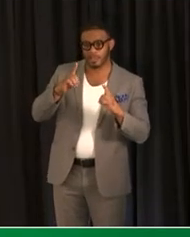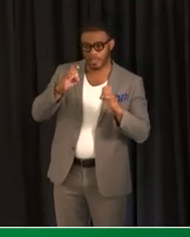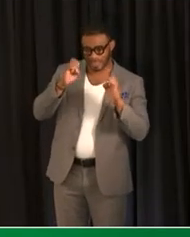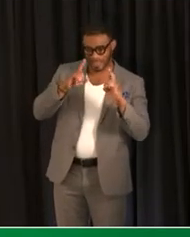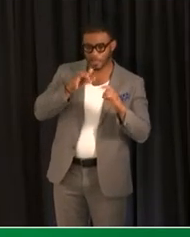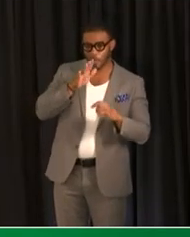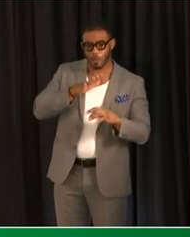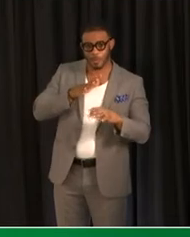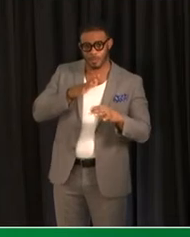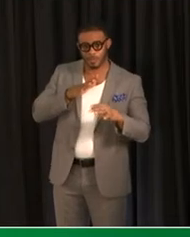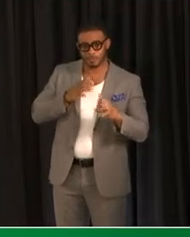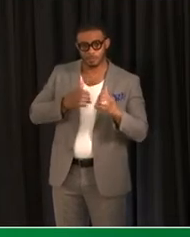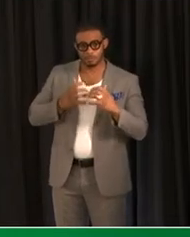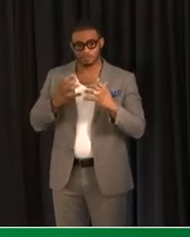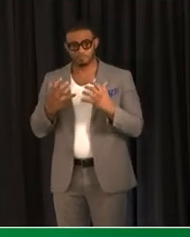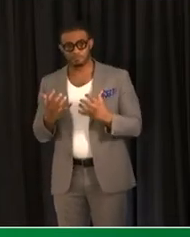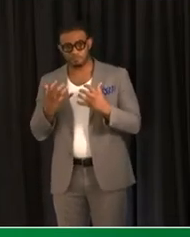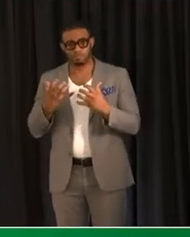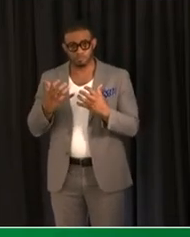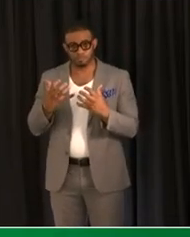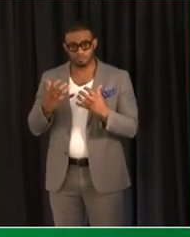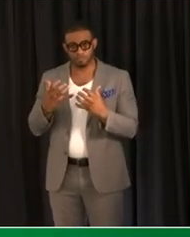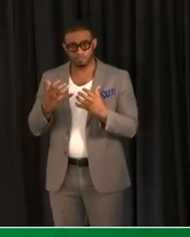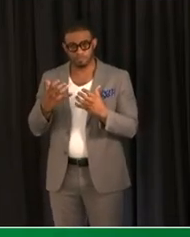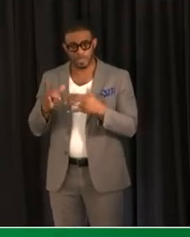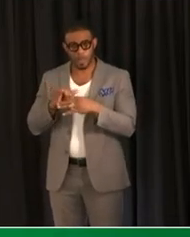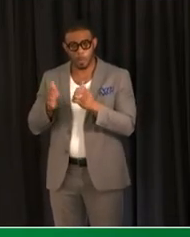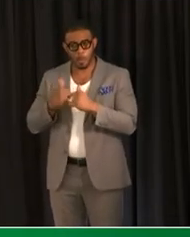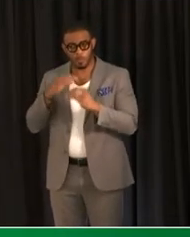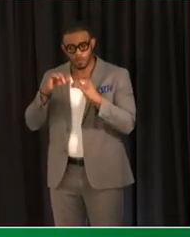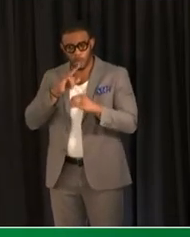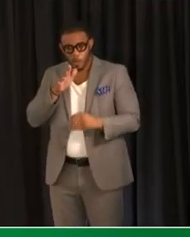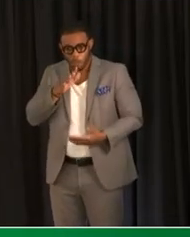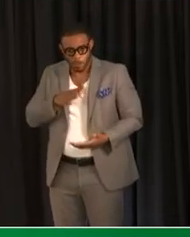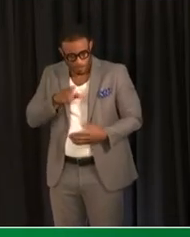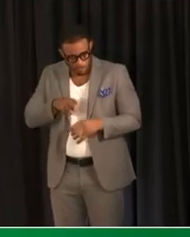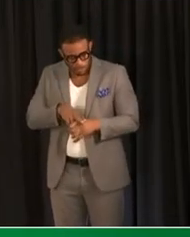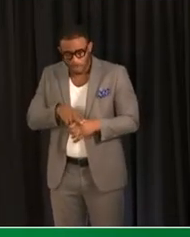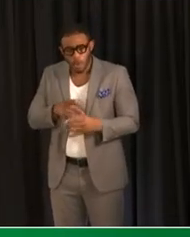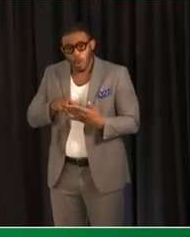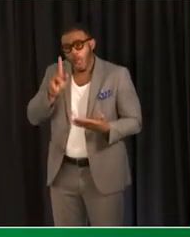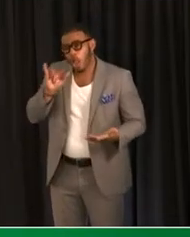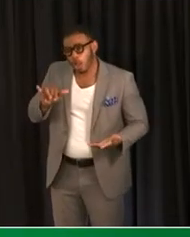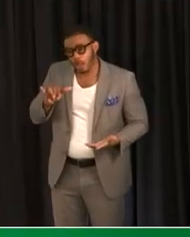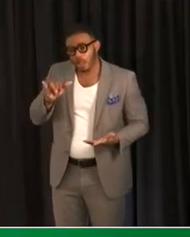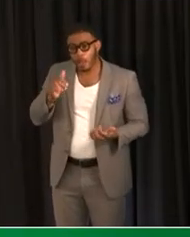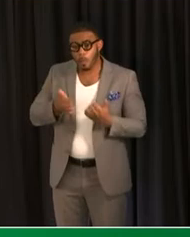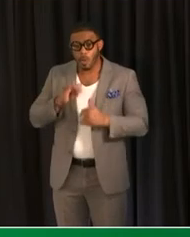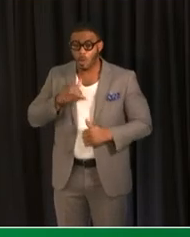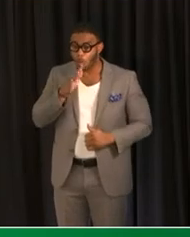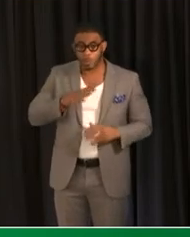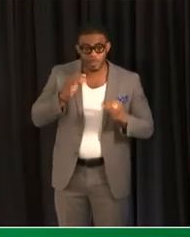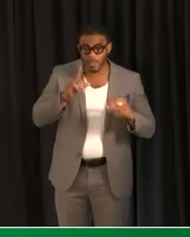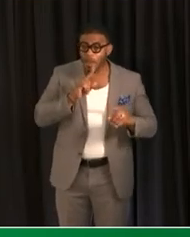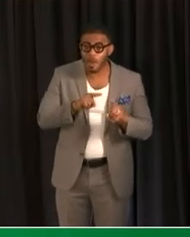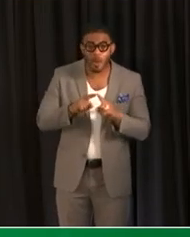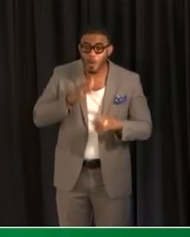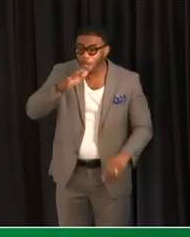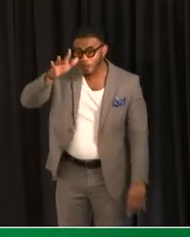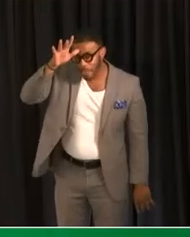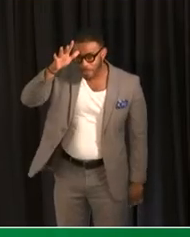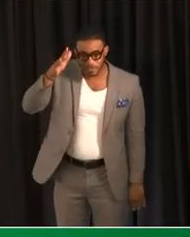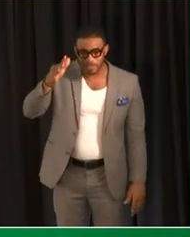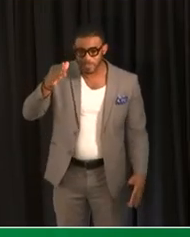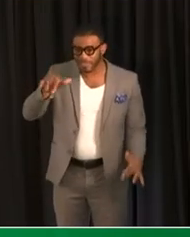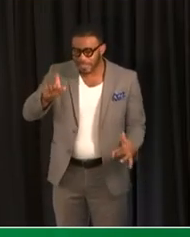is a woman-dominated industry, right? A majority of our teachers are women. And so what does that look like? And a majority of our women teachers are